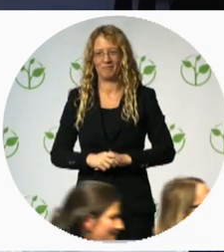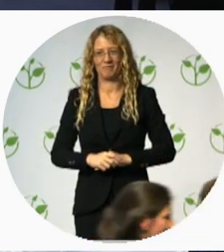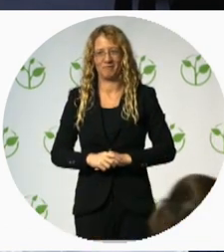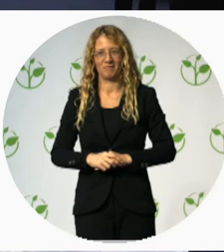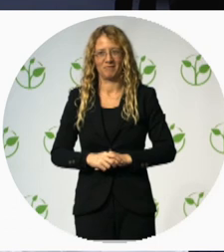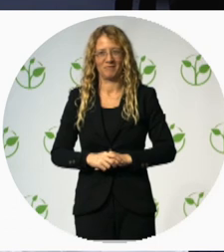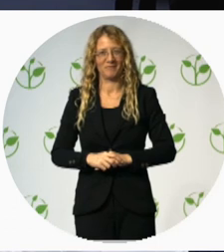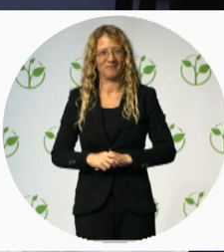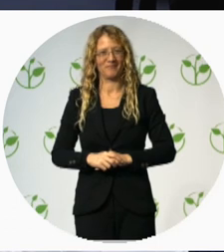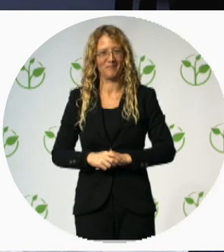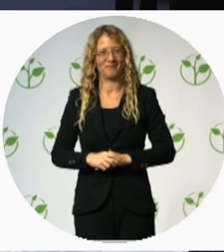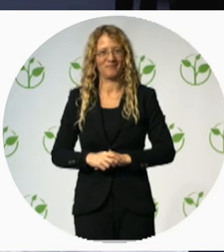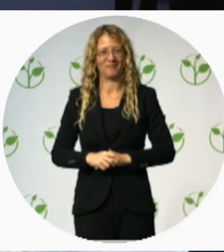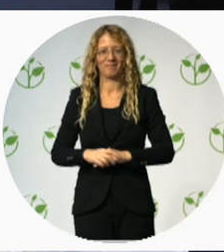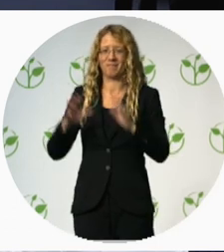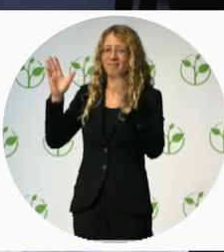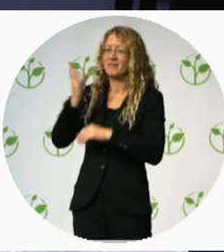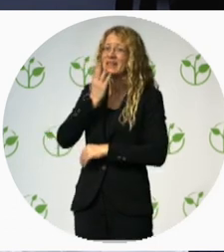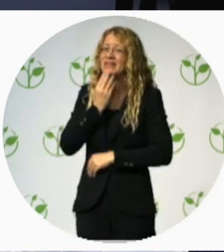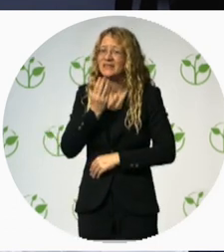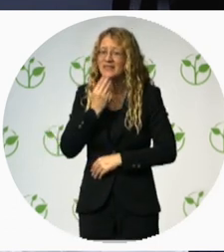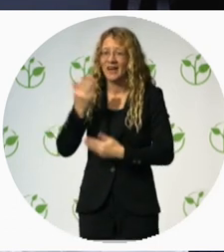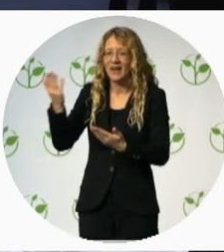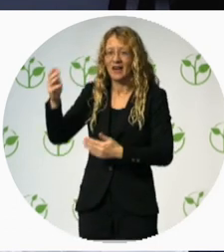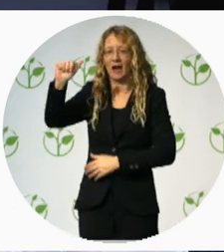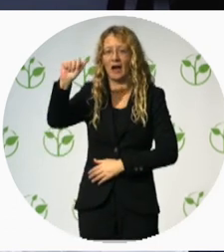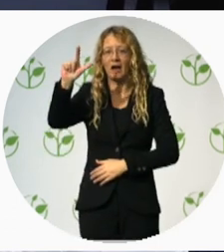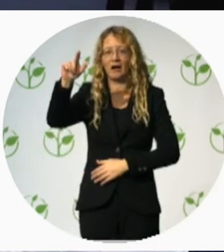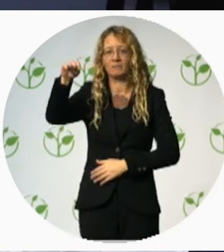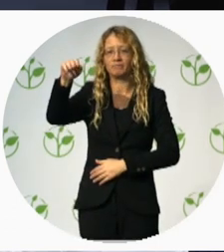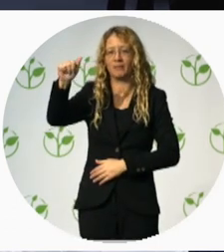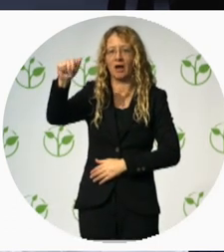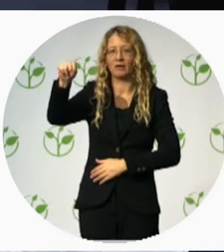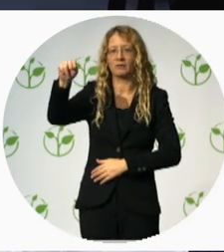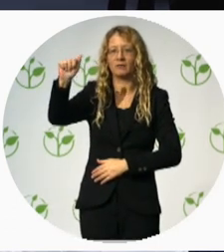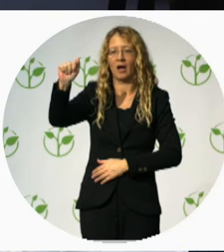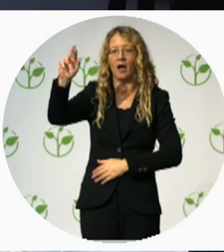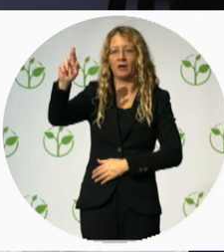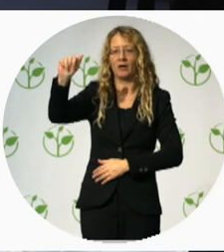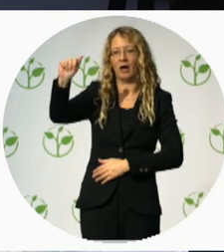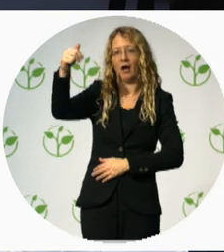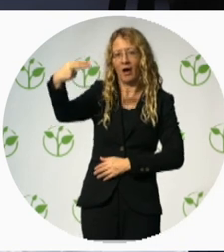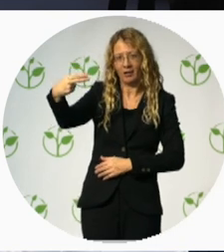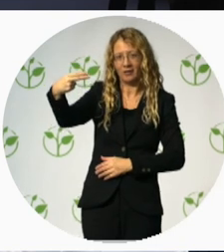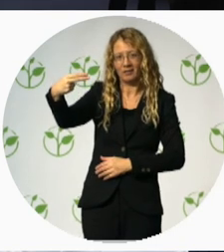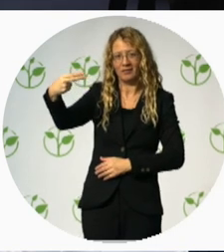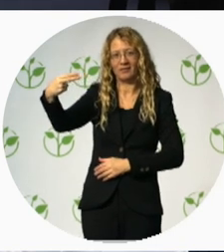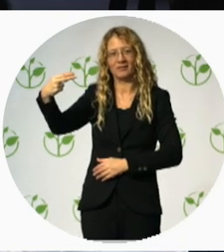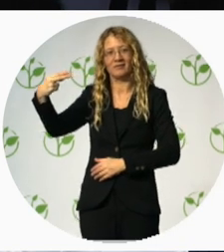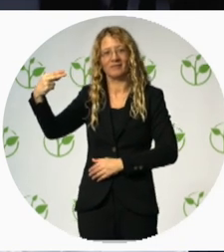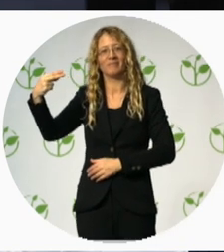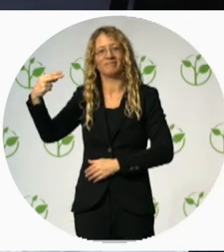Congratulations to Almanara from Israel. Almanara, meaning lighthouse in Arabic, is a non-profit association for persons